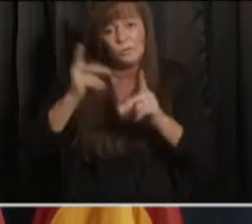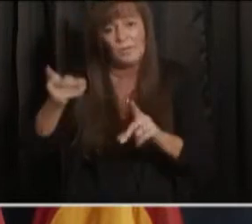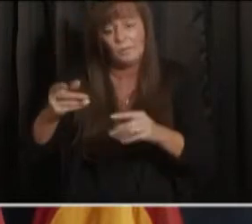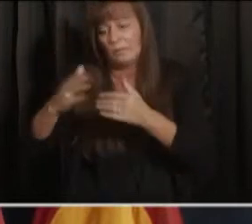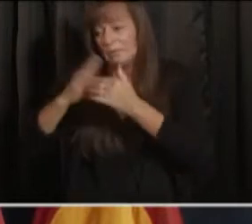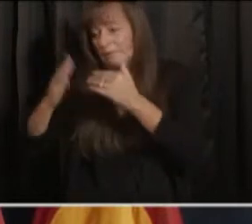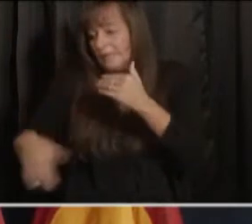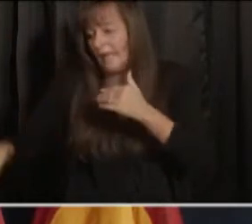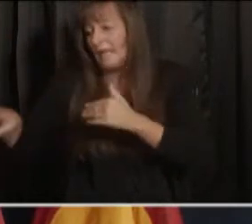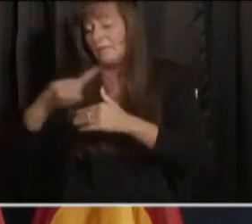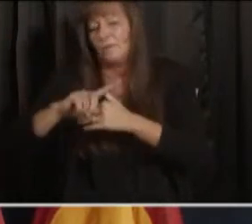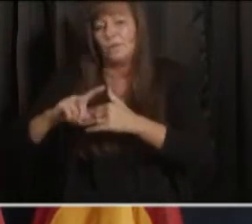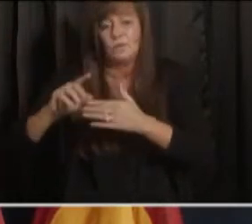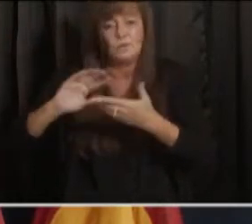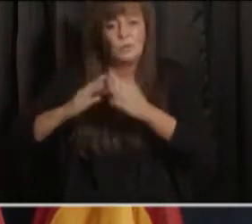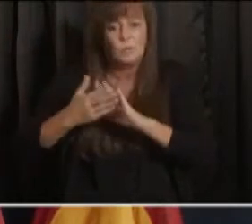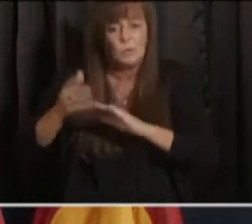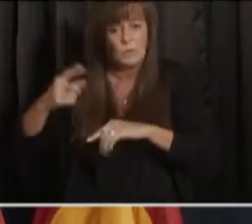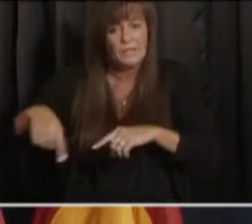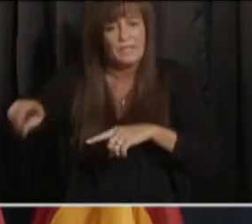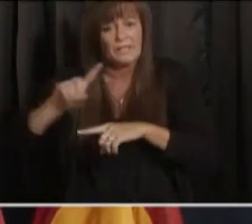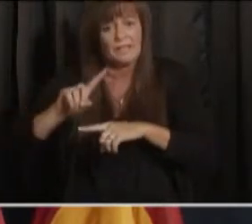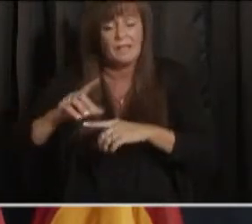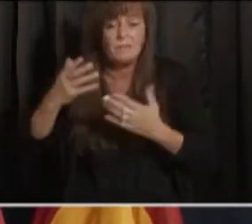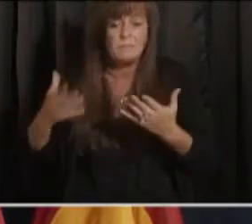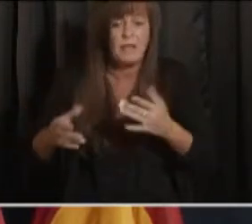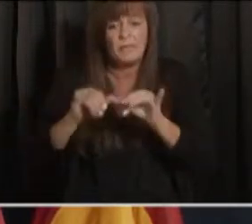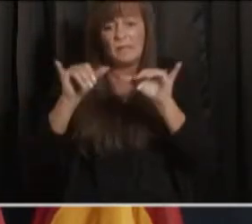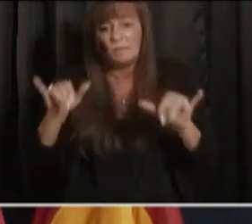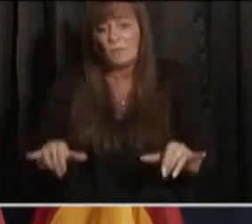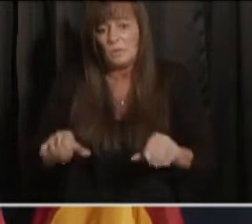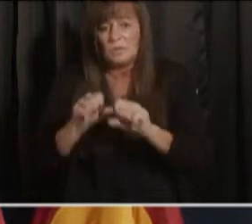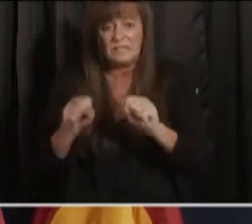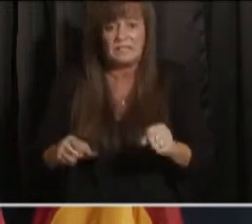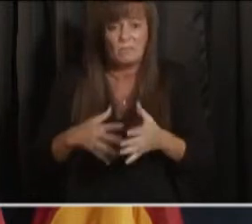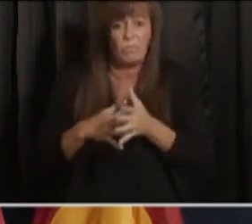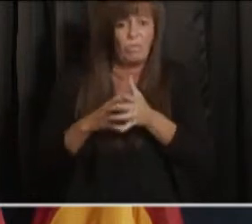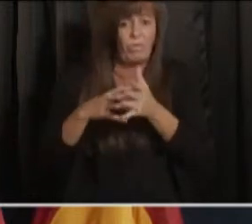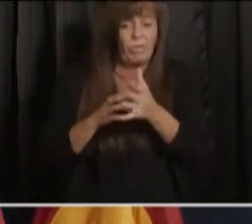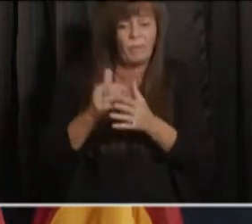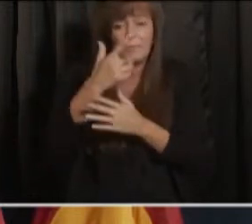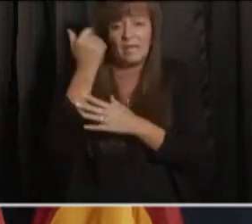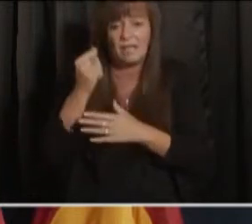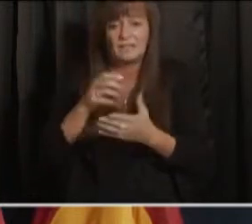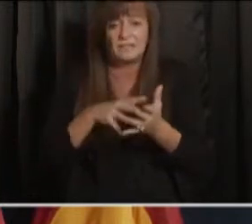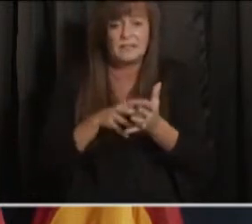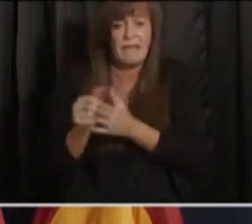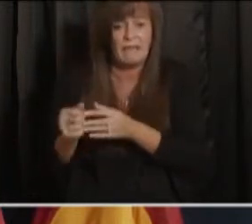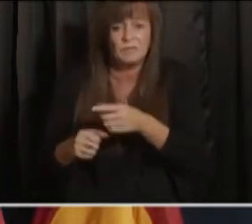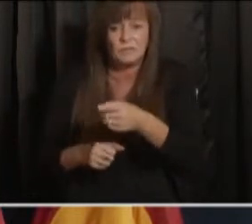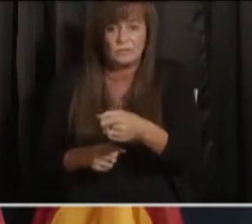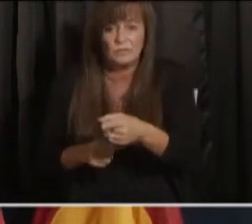systems from conditions like cancer. 2 weeks ago, the American